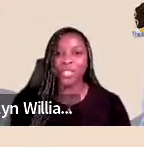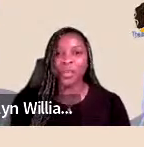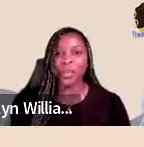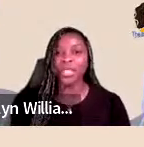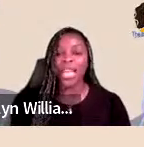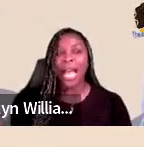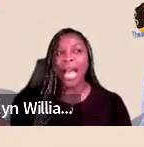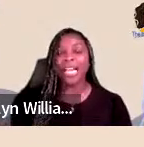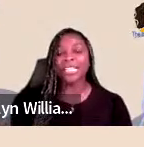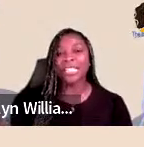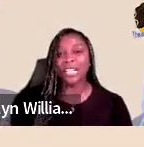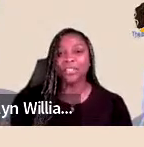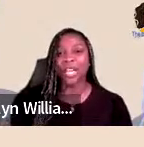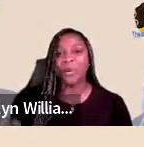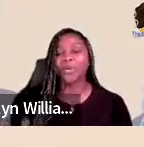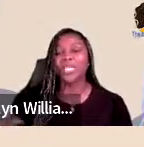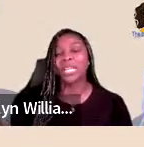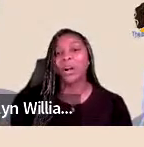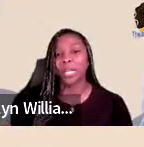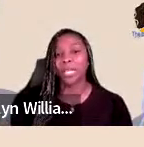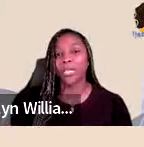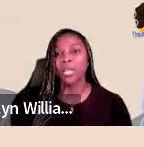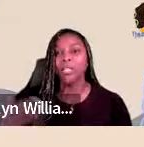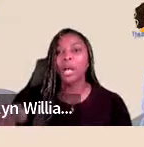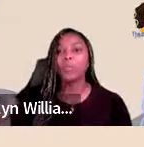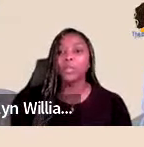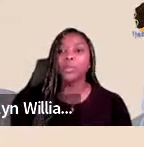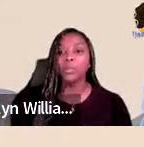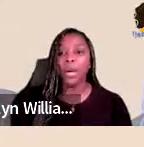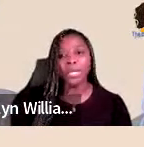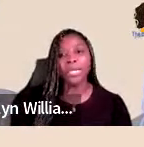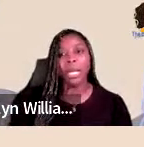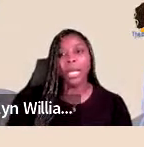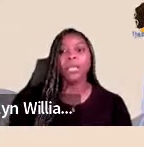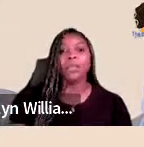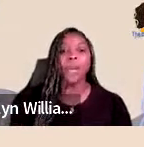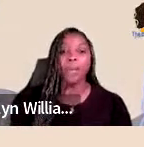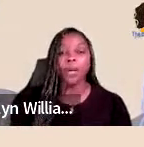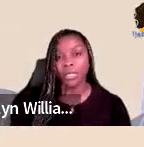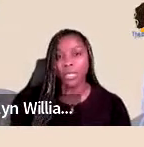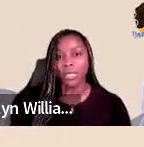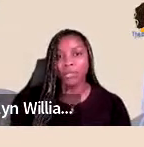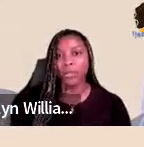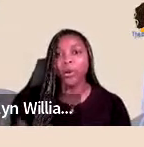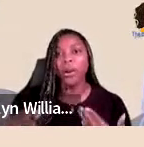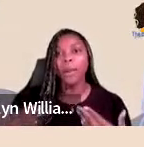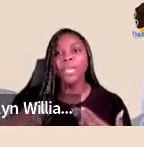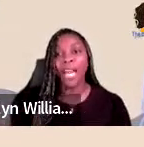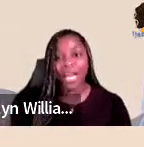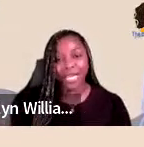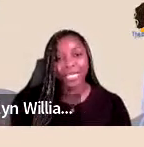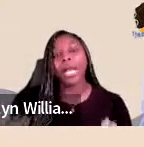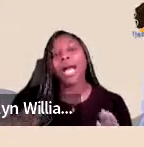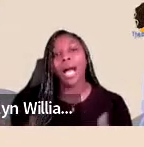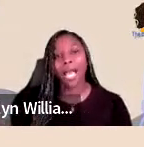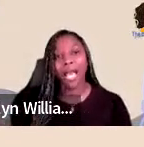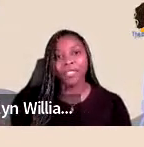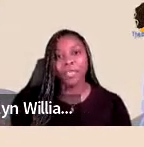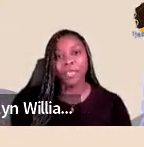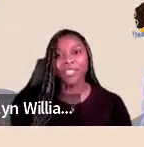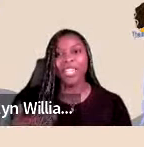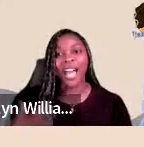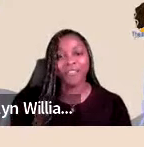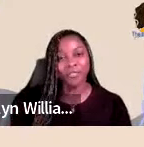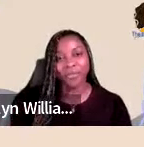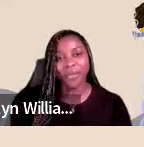my most recent post, I actually scheduled that post in August. So I'm 2 months ahead of my posting schedule because I have